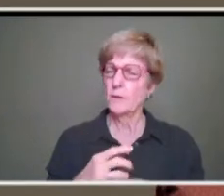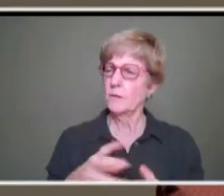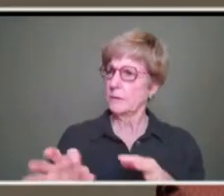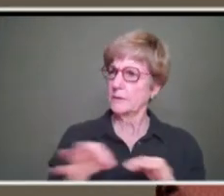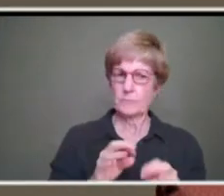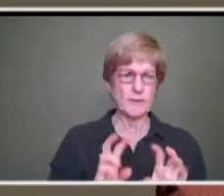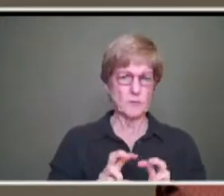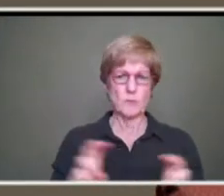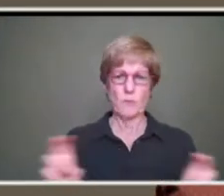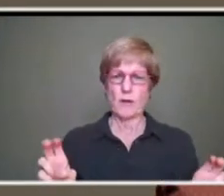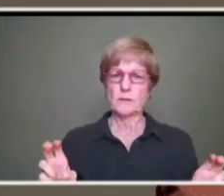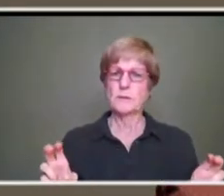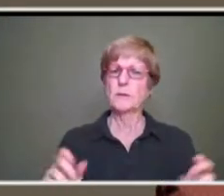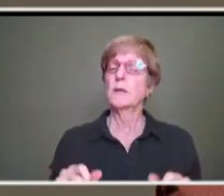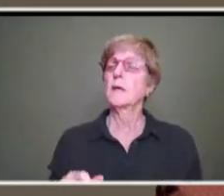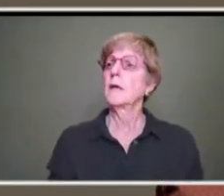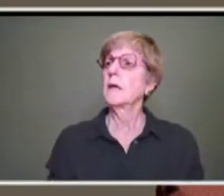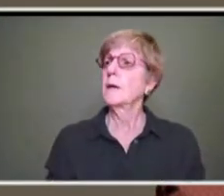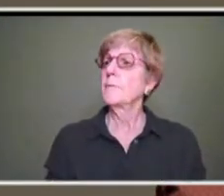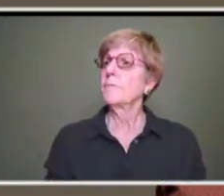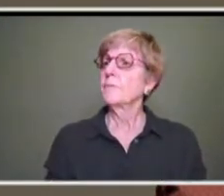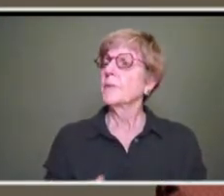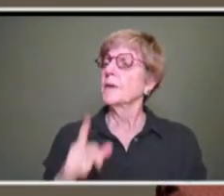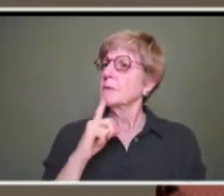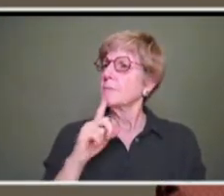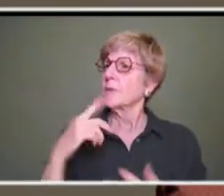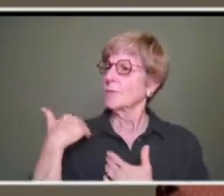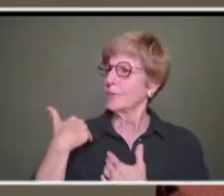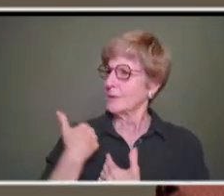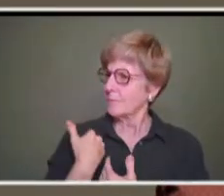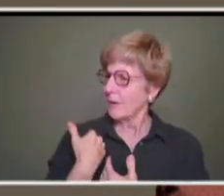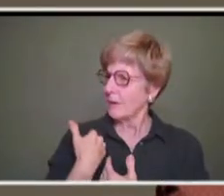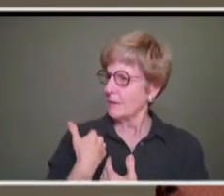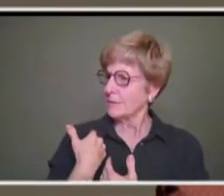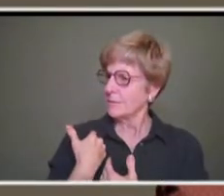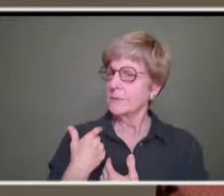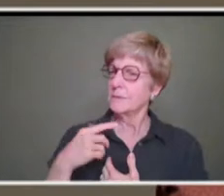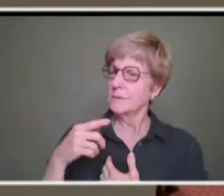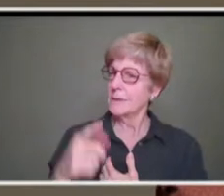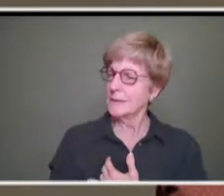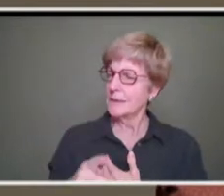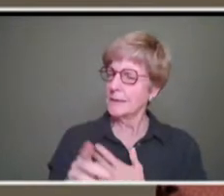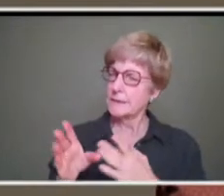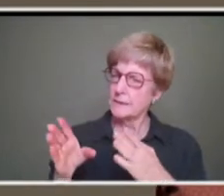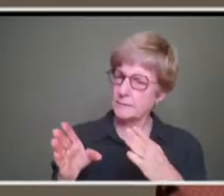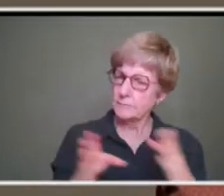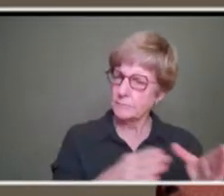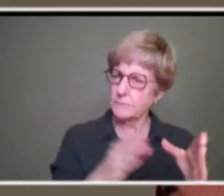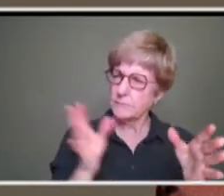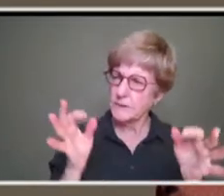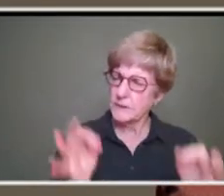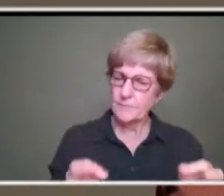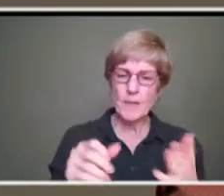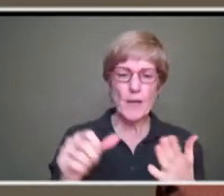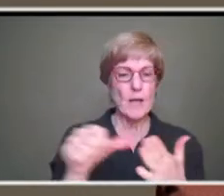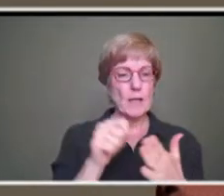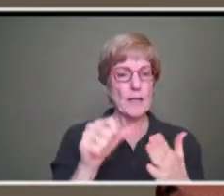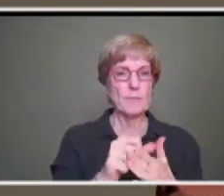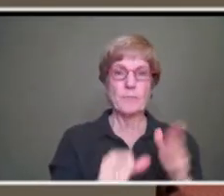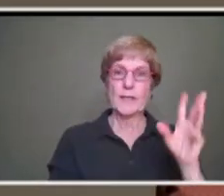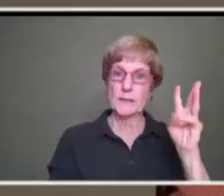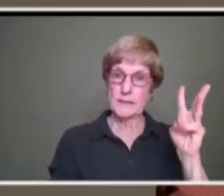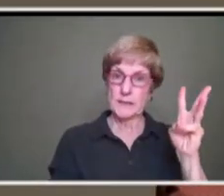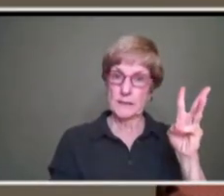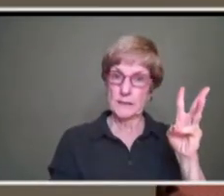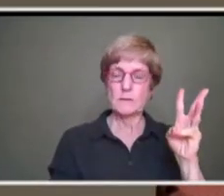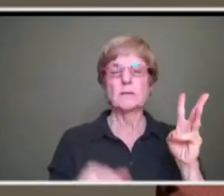to really make more responsible and strategic decisions so when on page six of seven of this